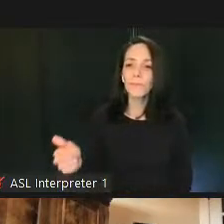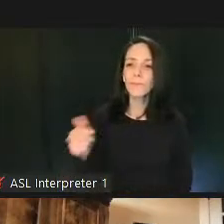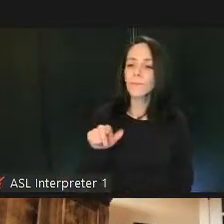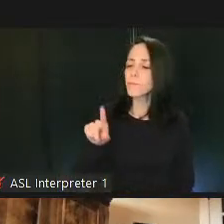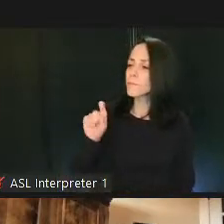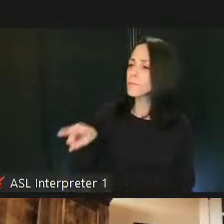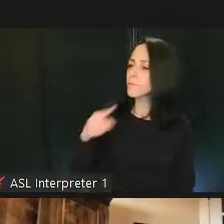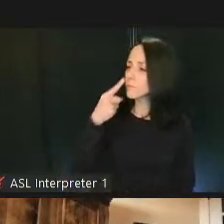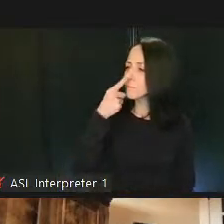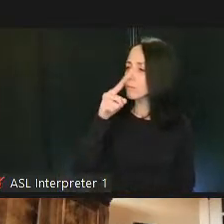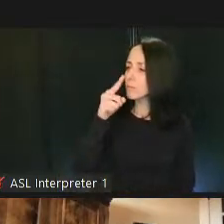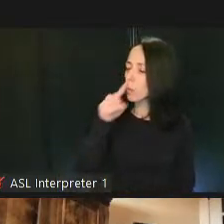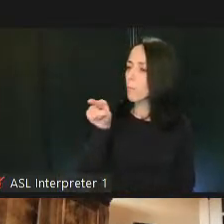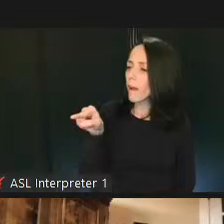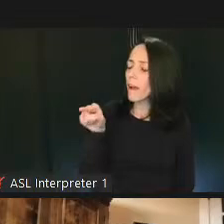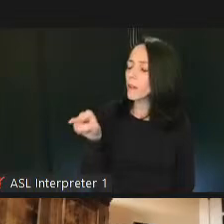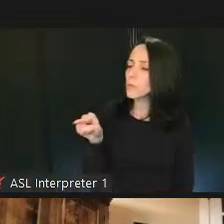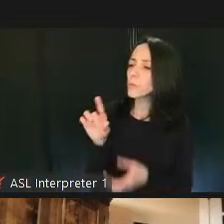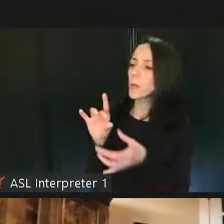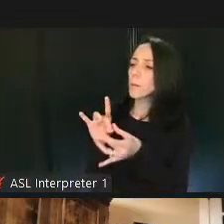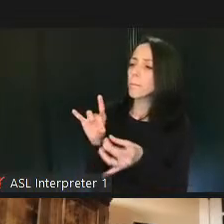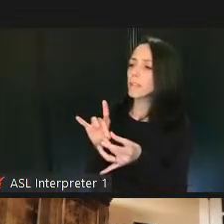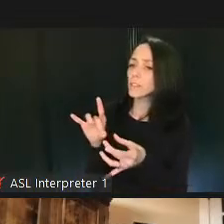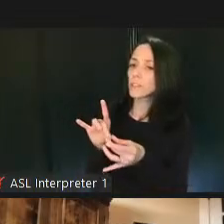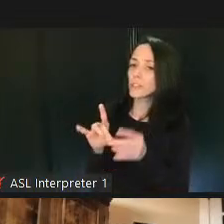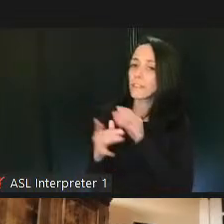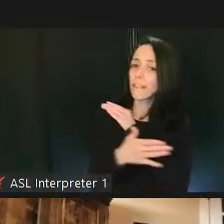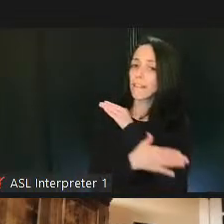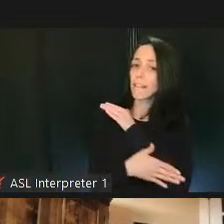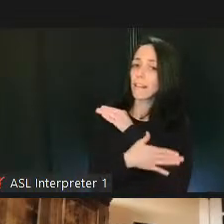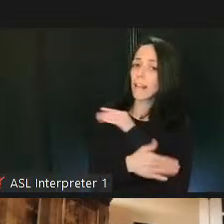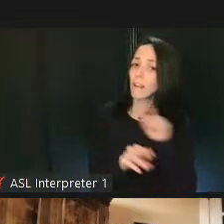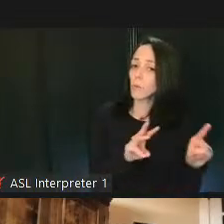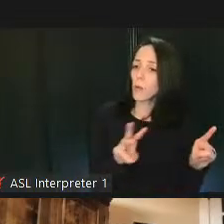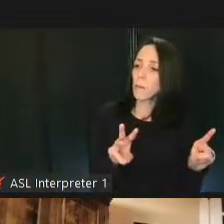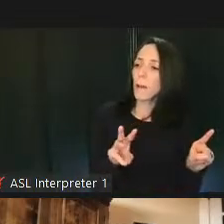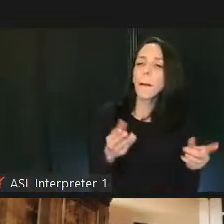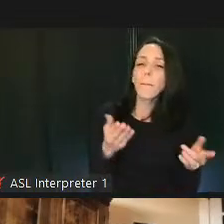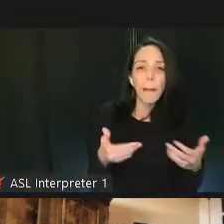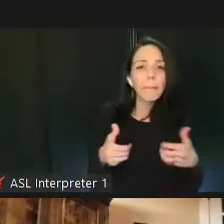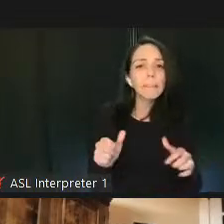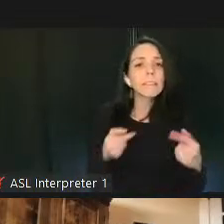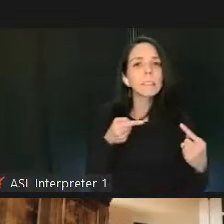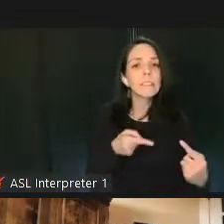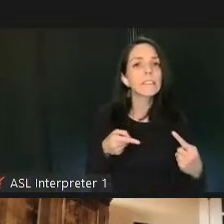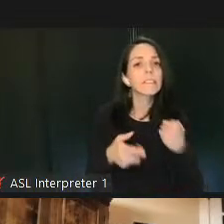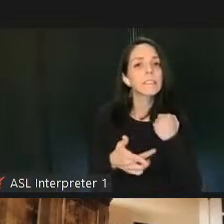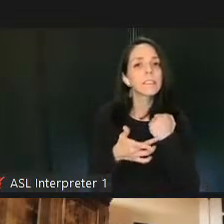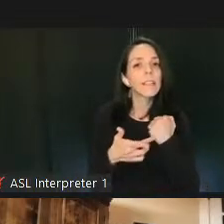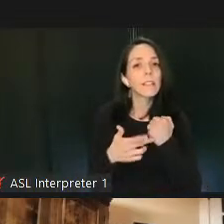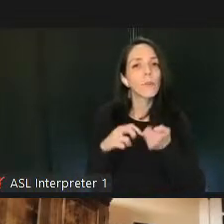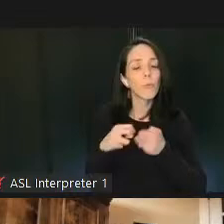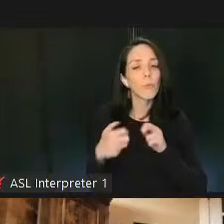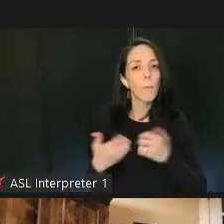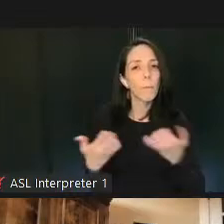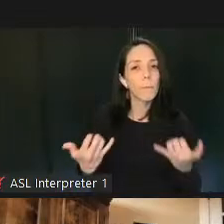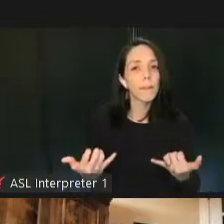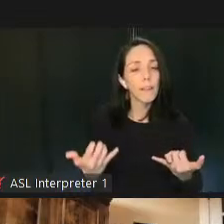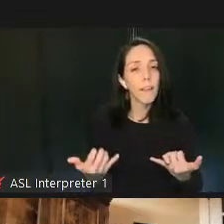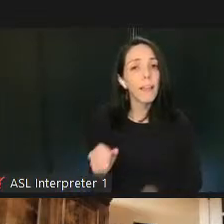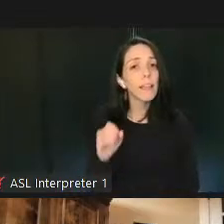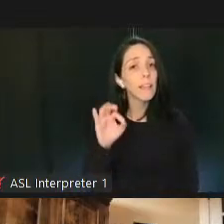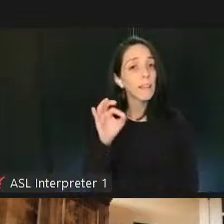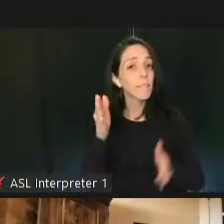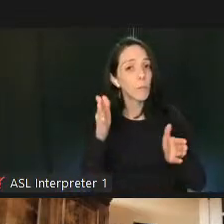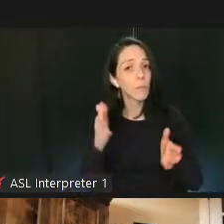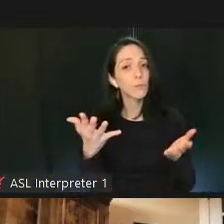to mention that the county's website may still have technical difficulties? And if someone would like